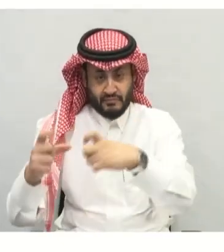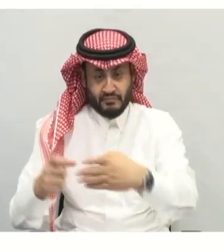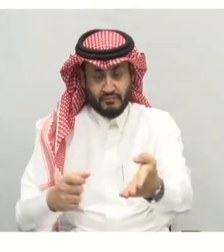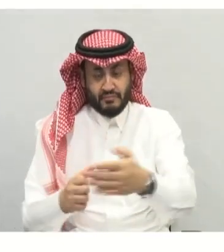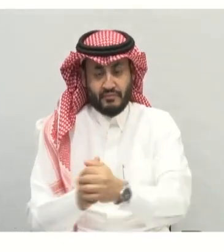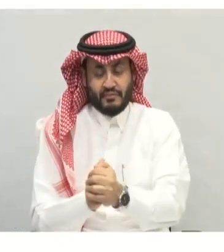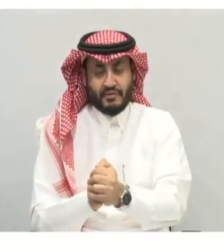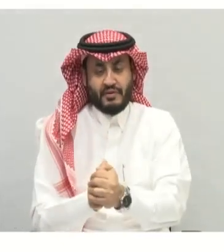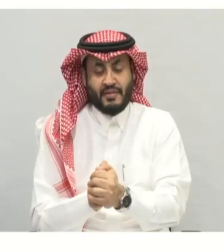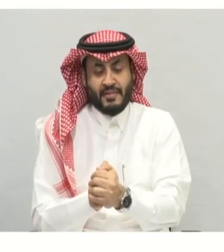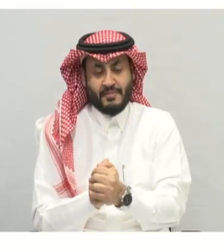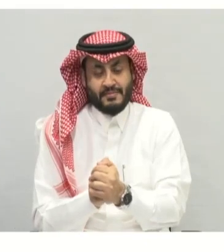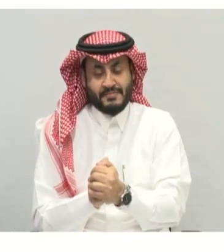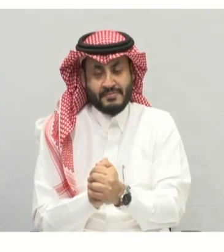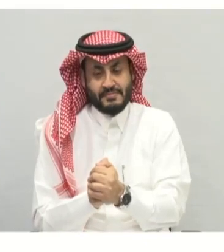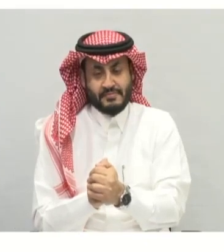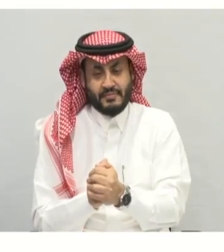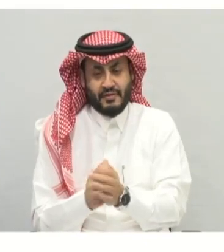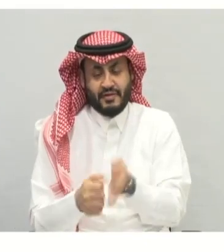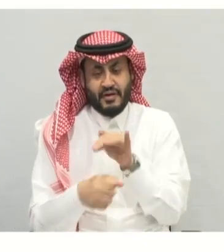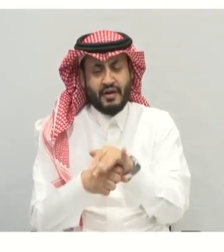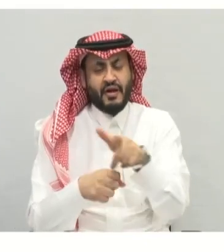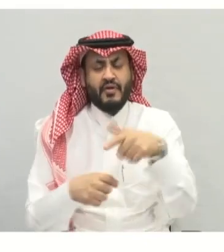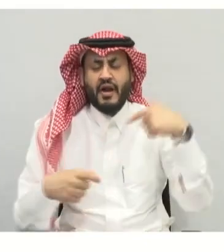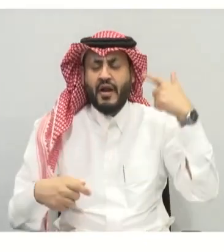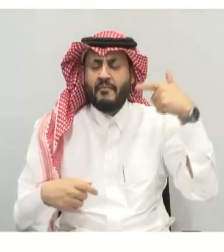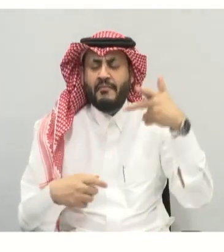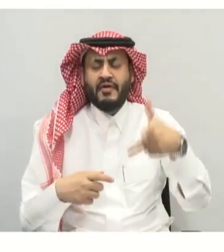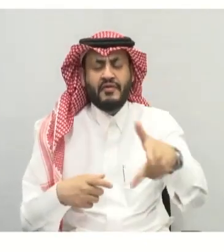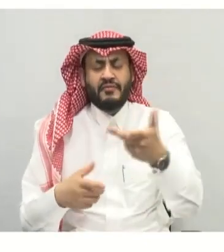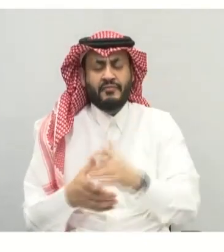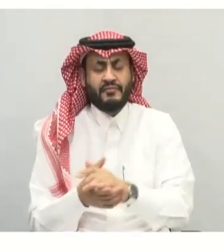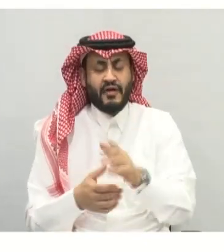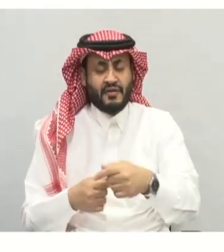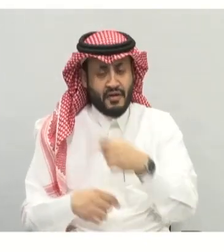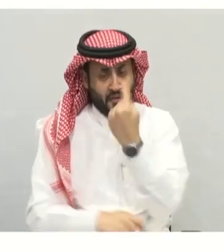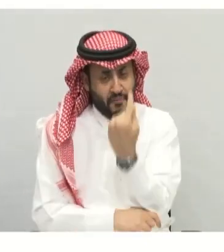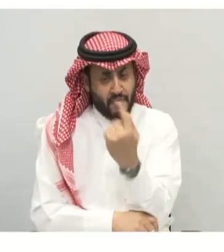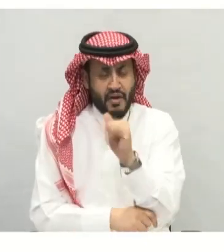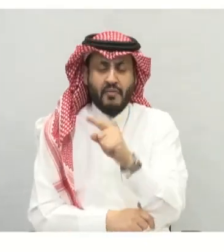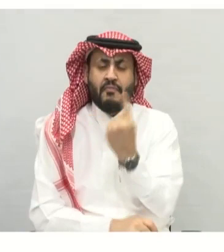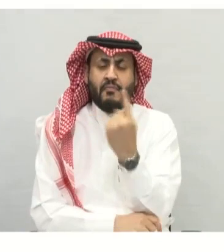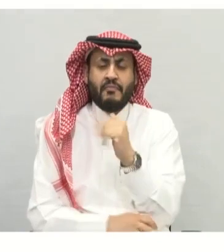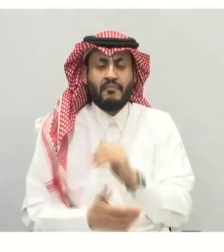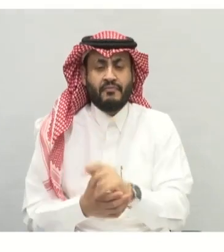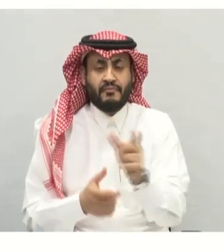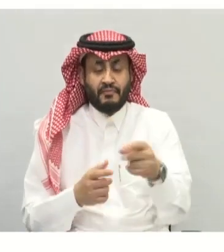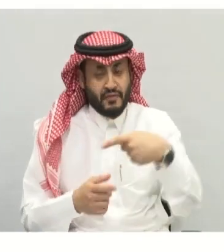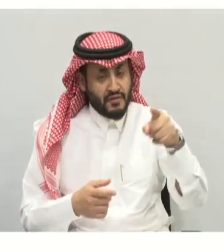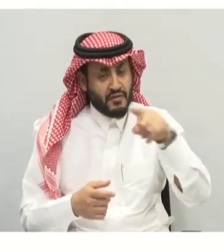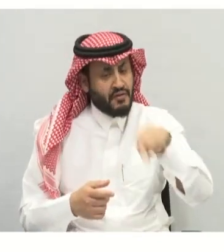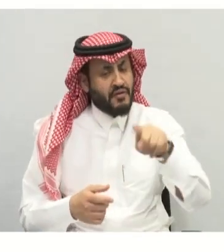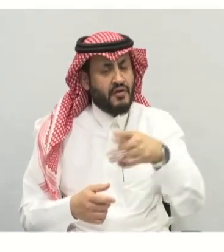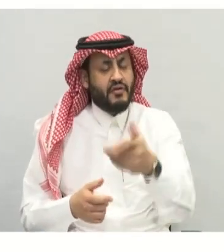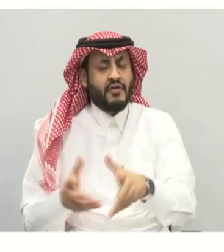exercise where you look at the photos until your opinion about what do you think that is light or not polite and what is the right